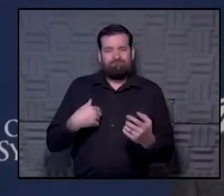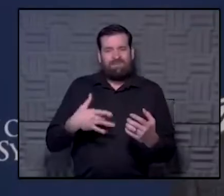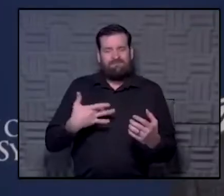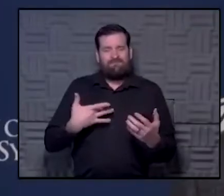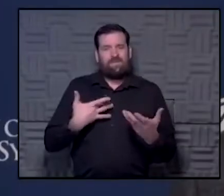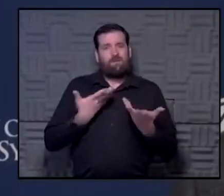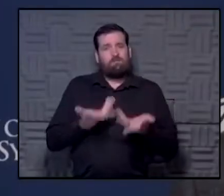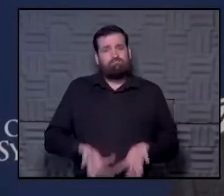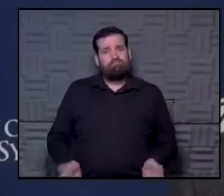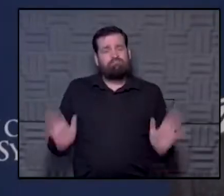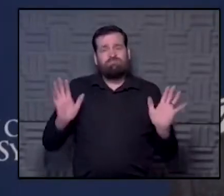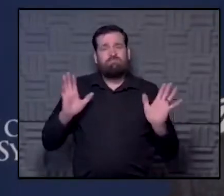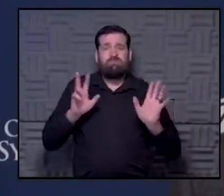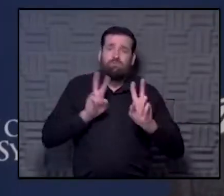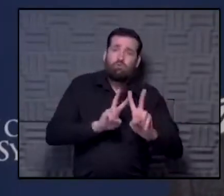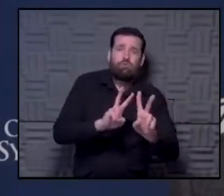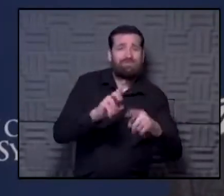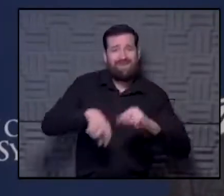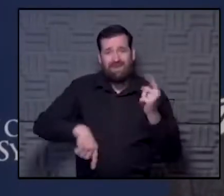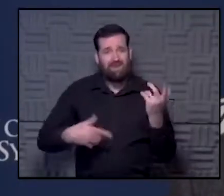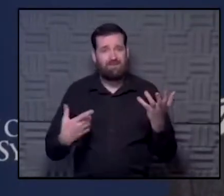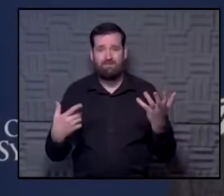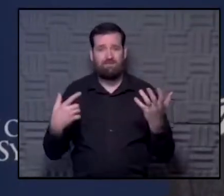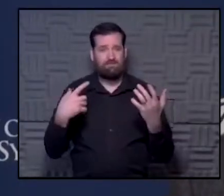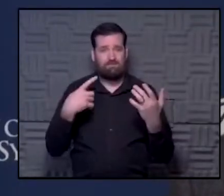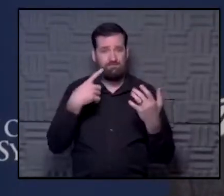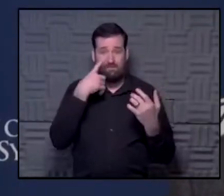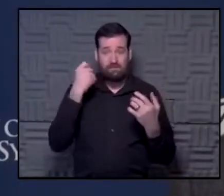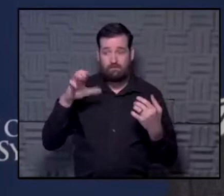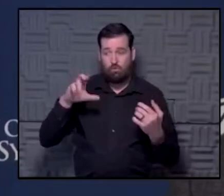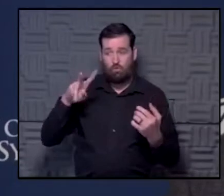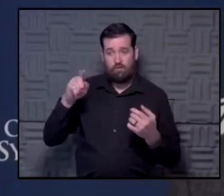things of that nature, whether it's from COVID-19 or others?